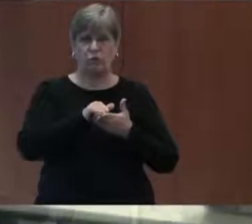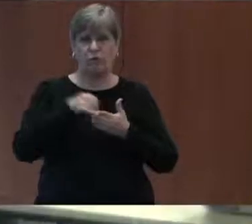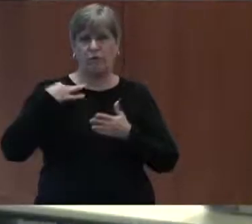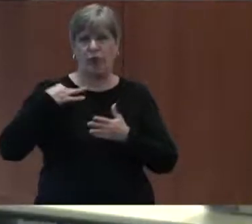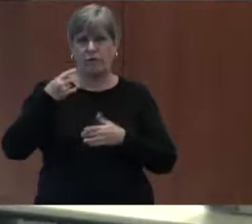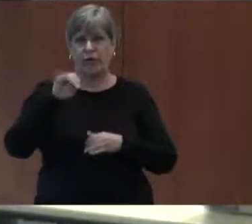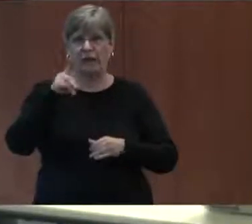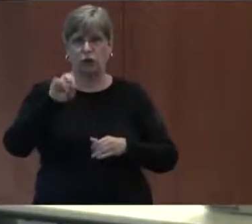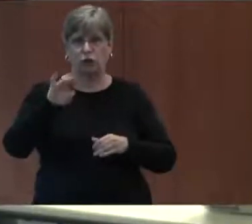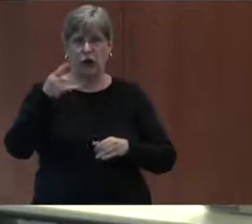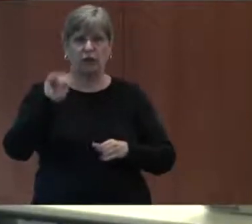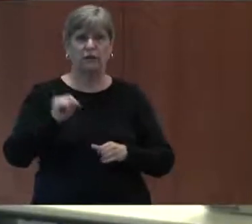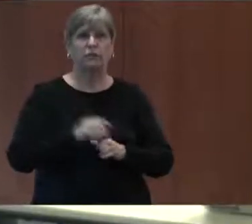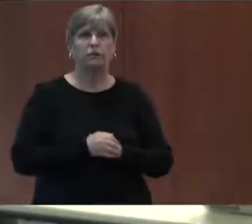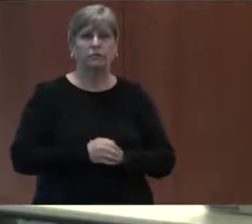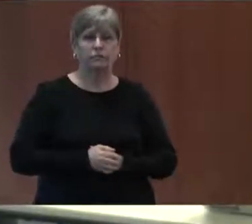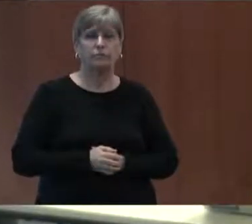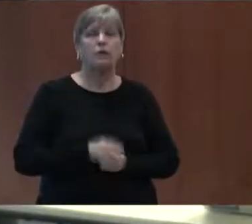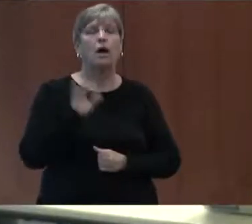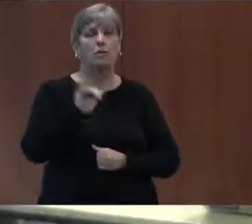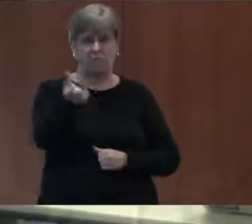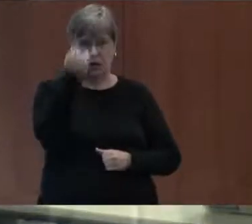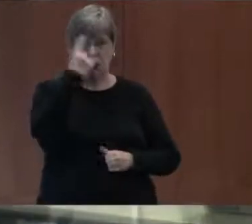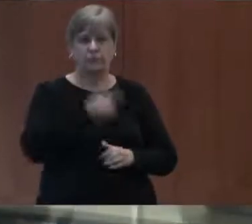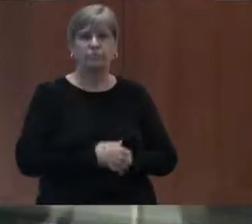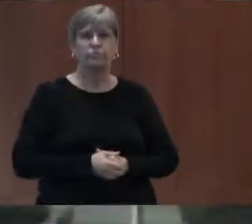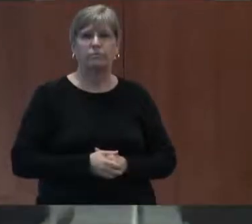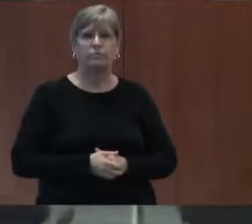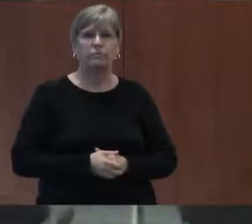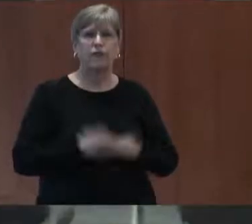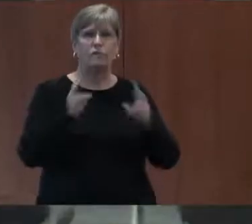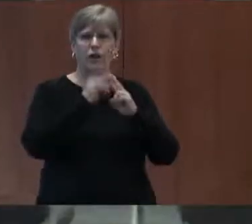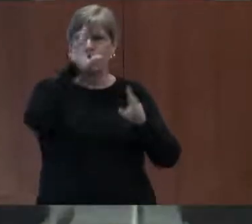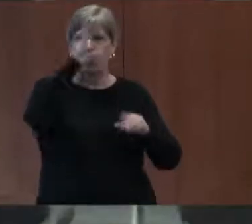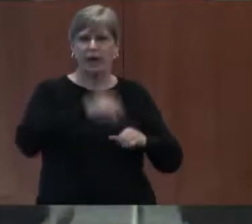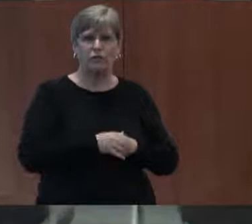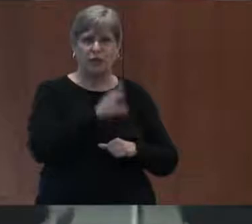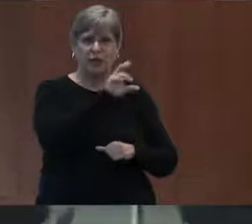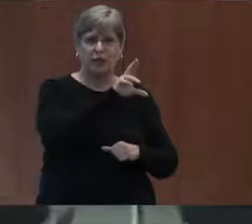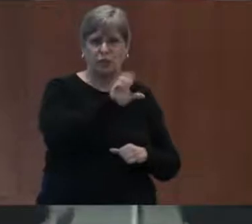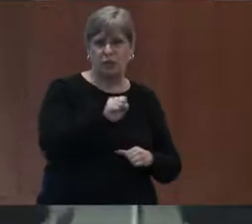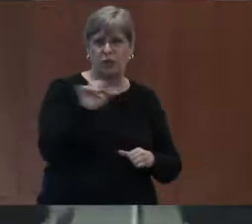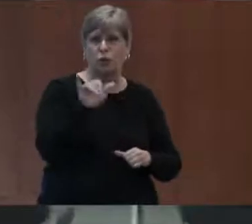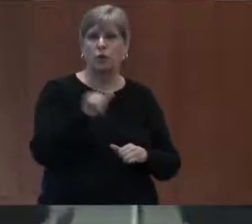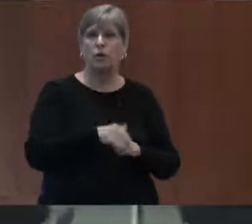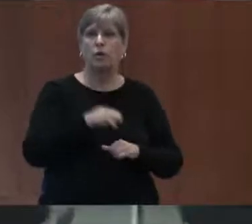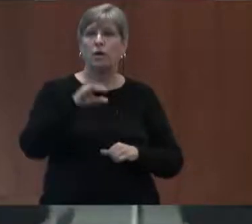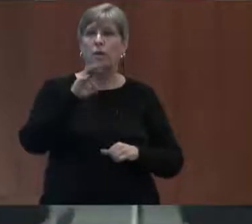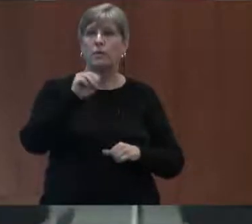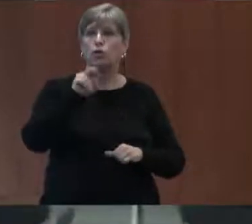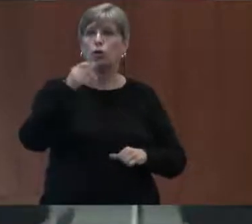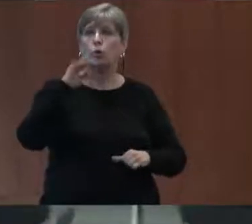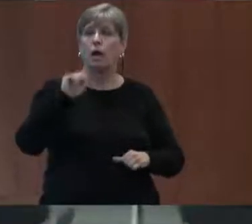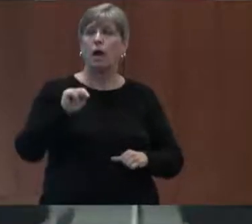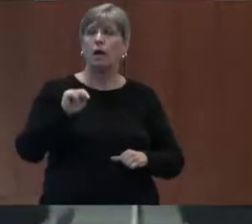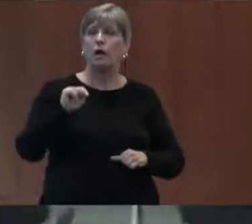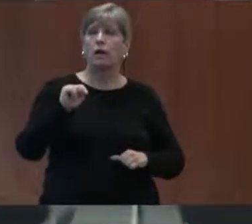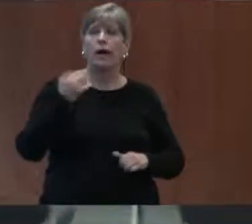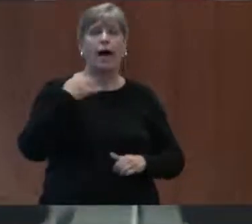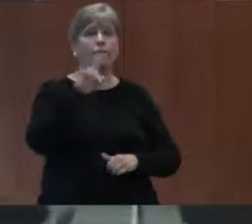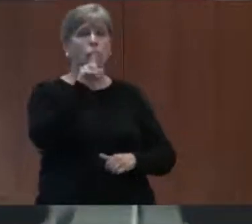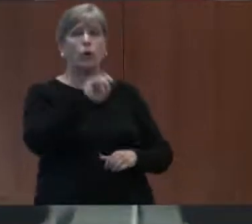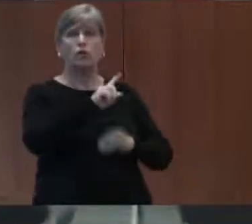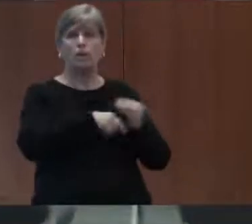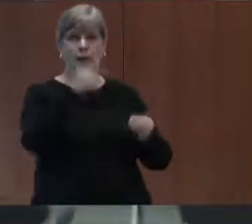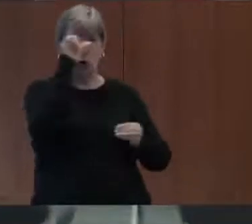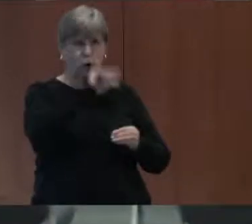out. Ah, okay, got it. Very creative. Social distancing. Yep. Mr. Gupta? I just had a question about the